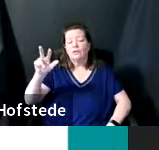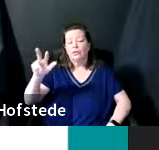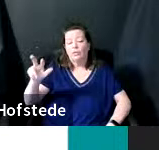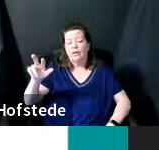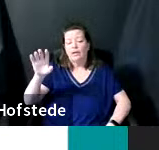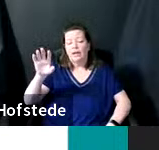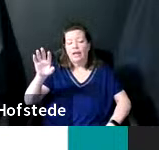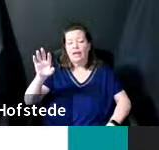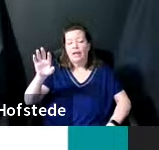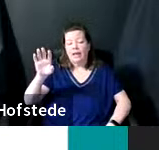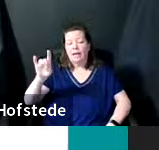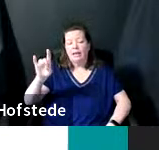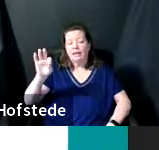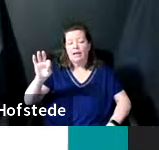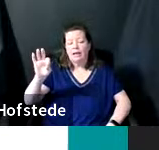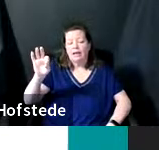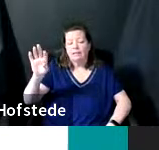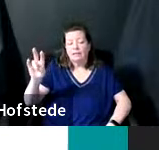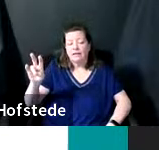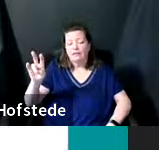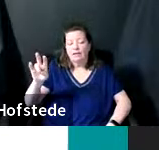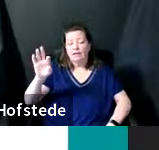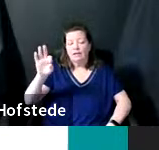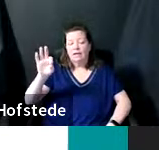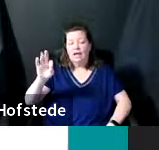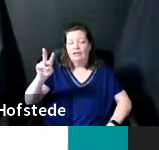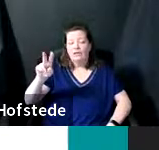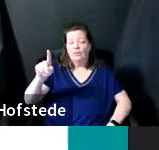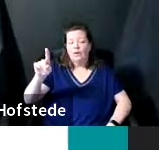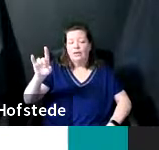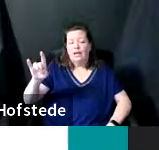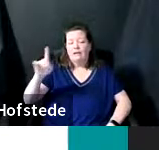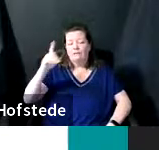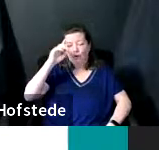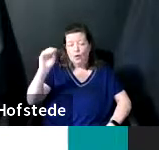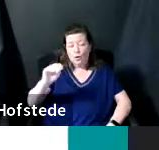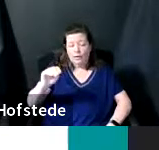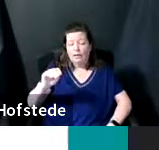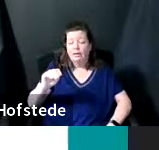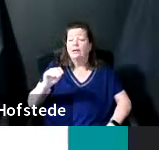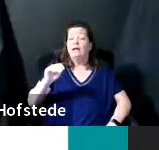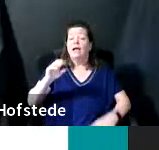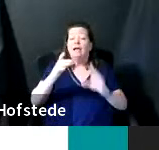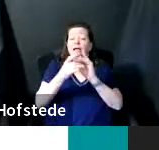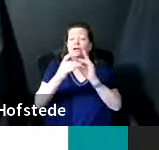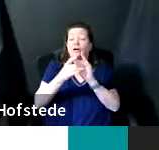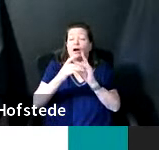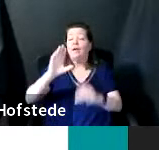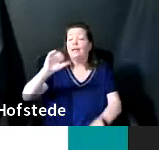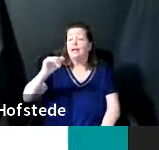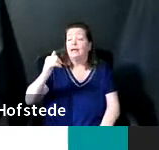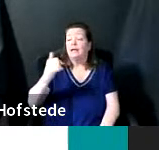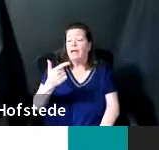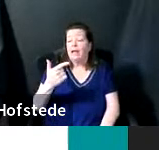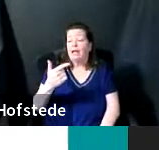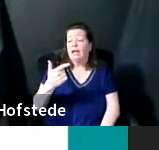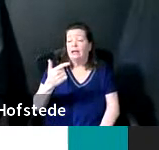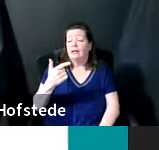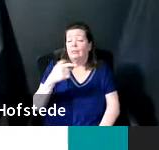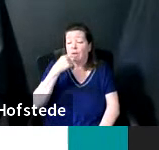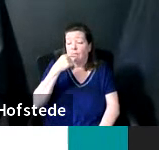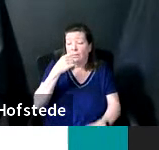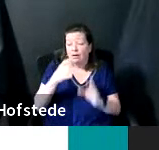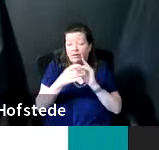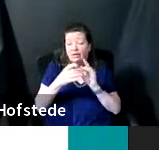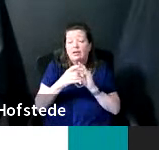503-897-9218 for Oregon. Please leave in your message CAG Public Comment, and all written comments must be received prior to